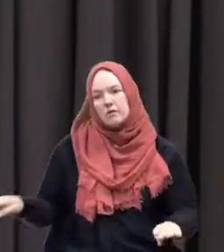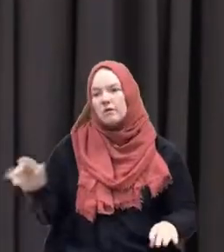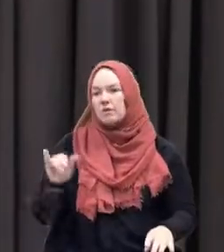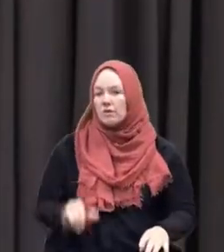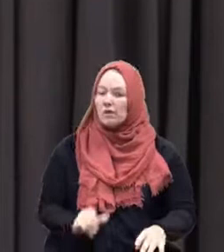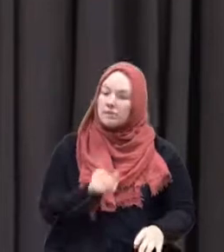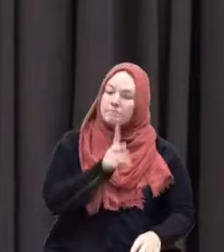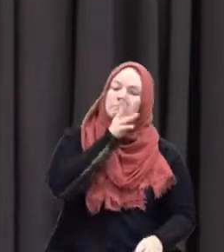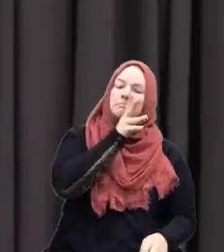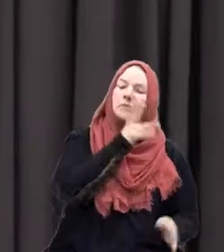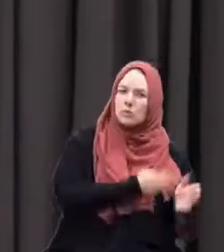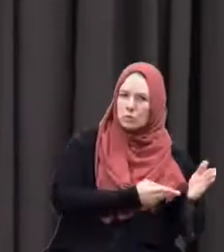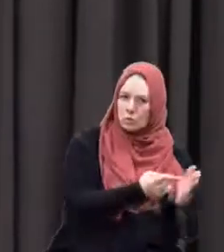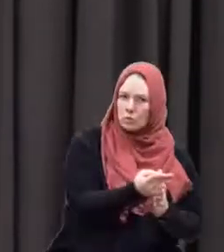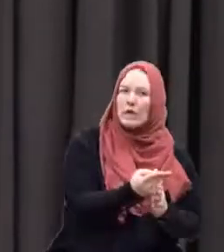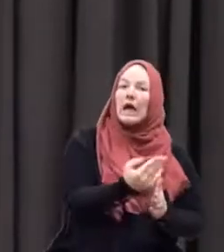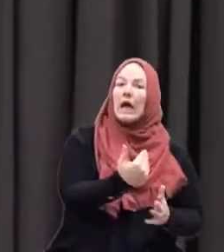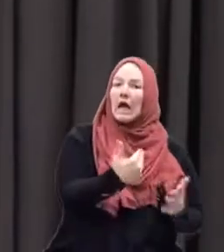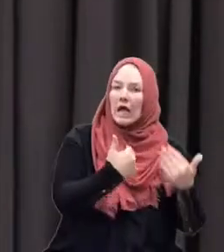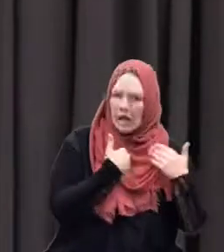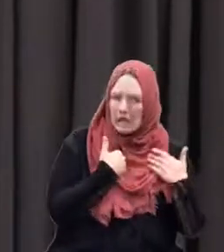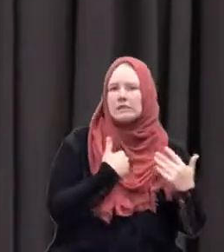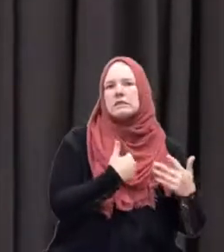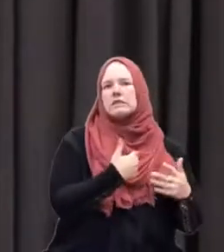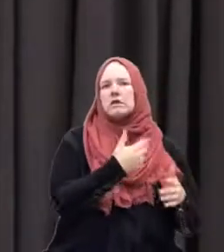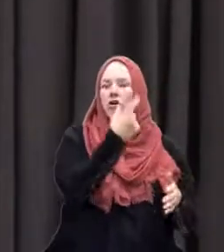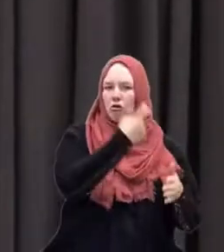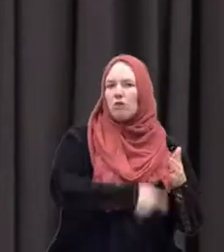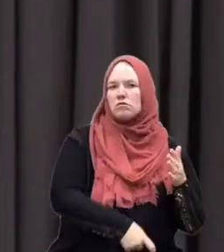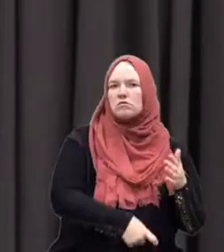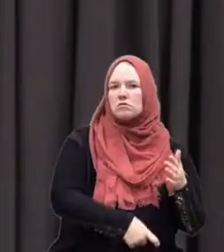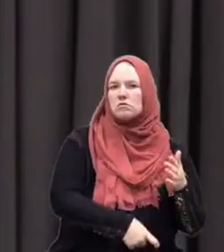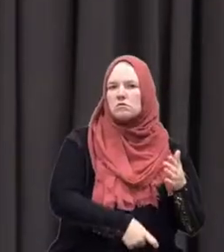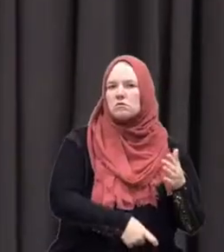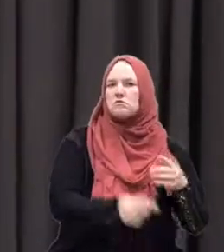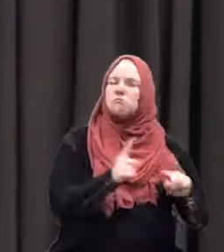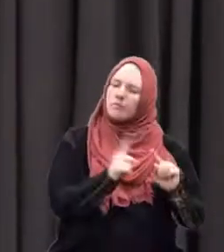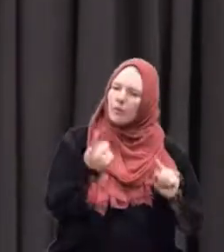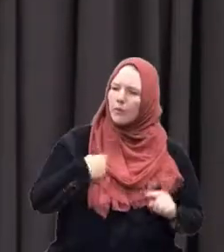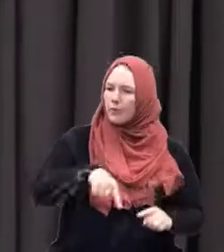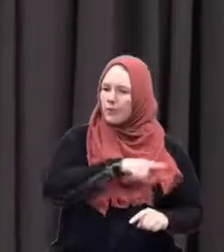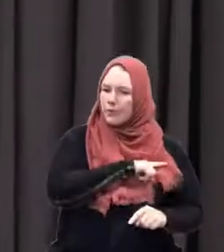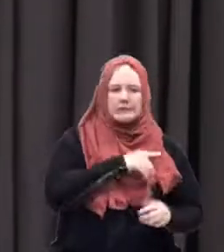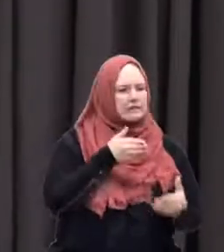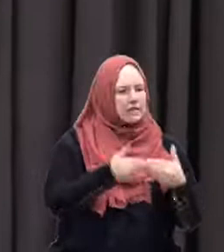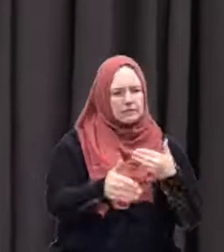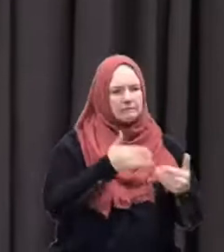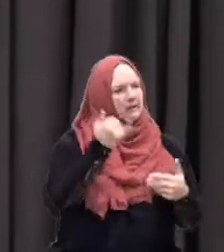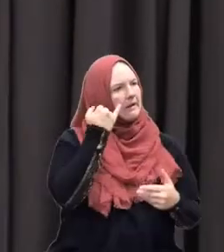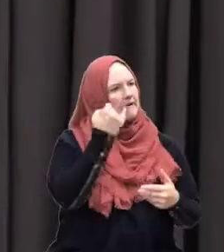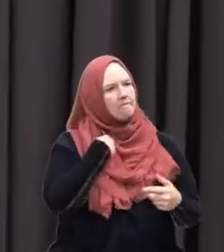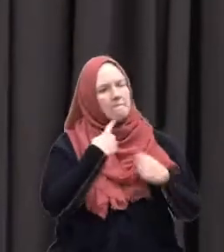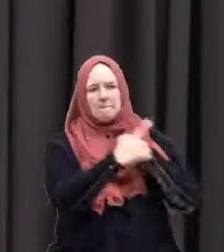children that speaking truth has a price, and we as Muslims are willing to pay the price.